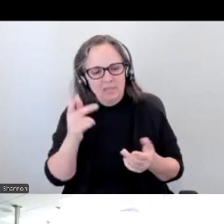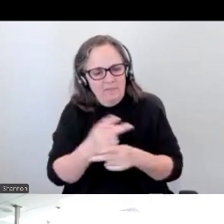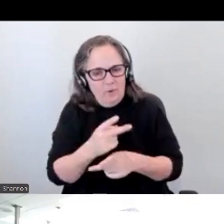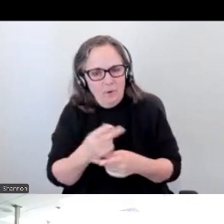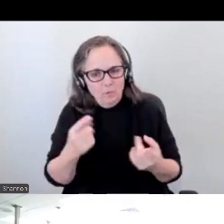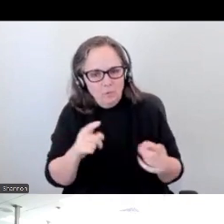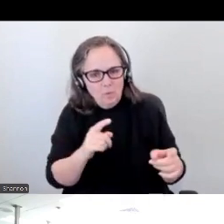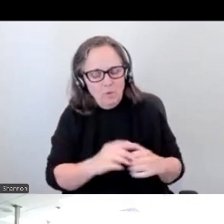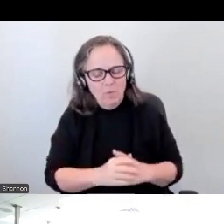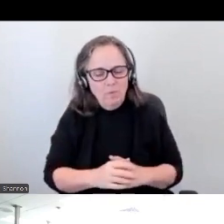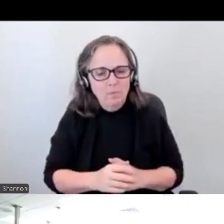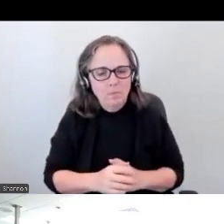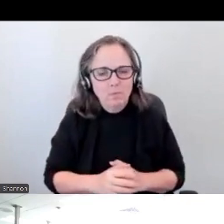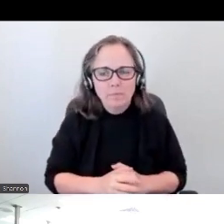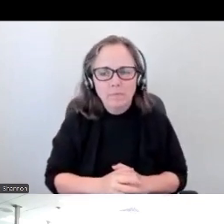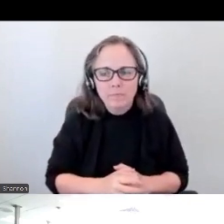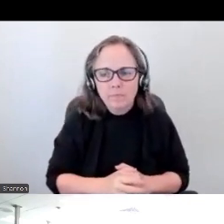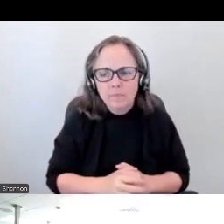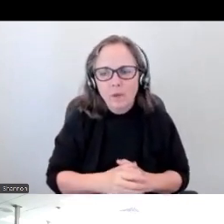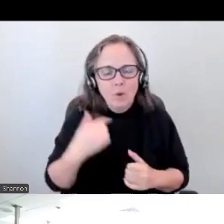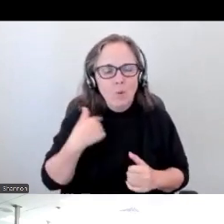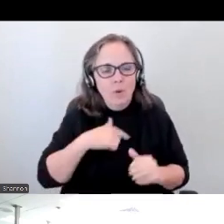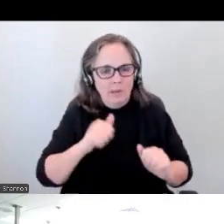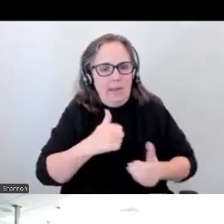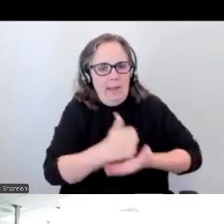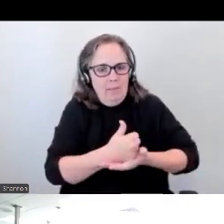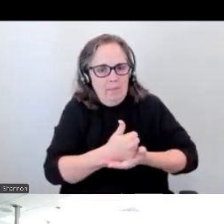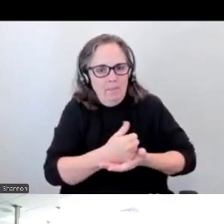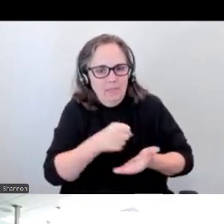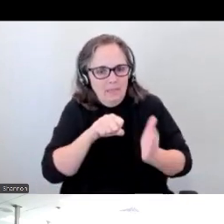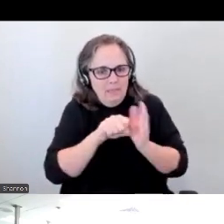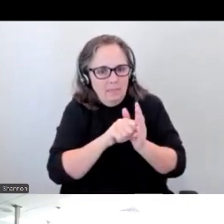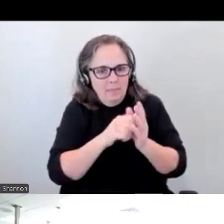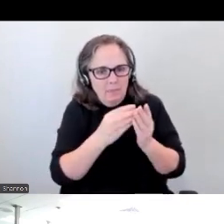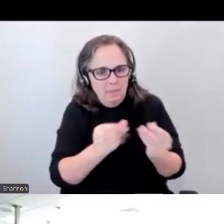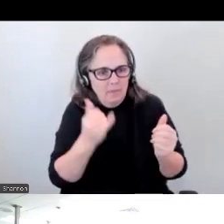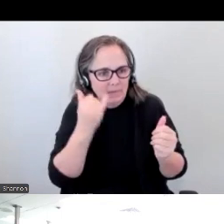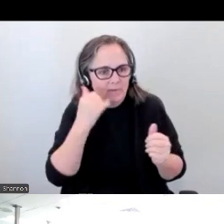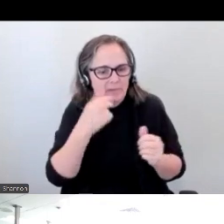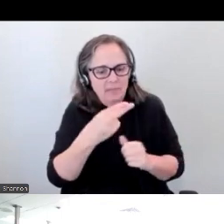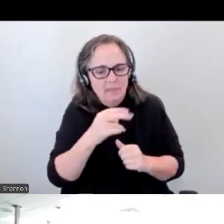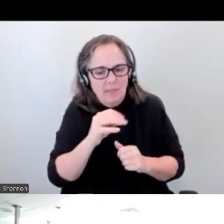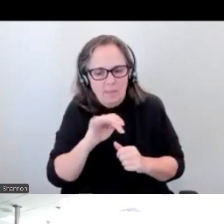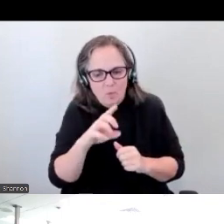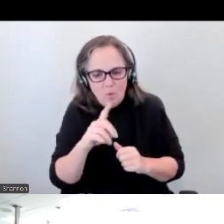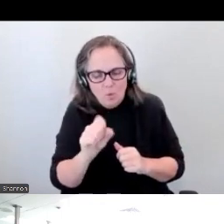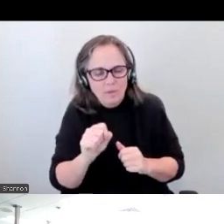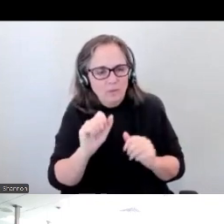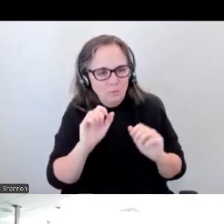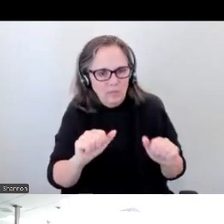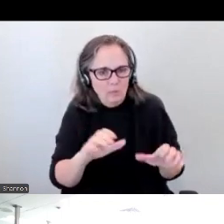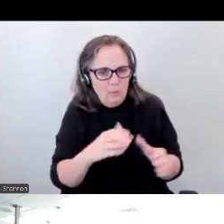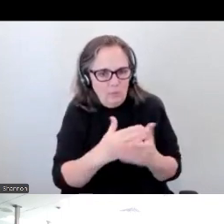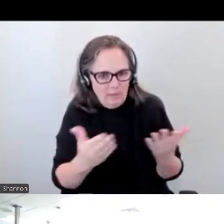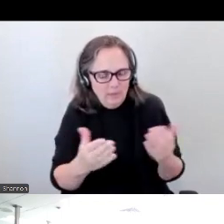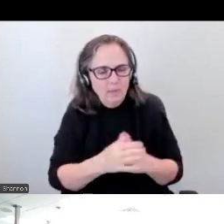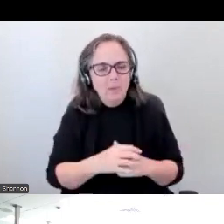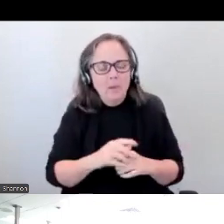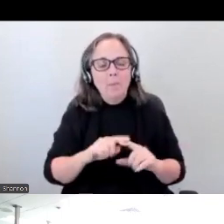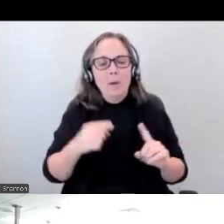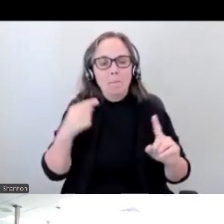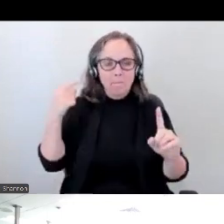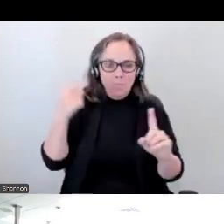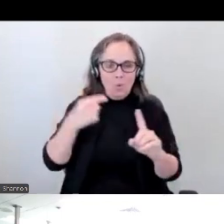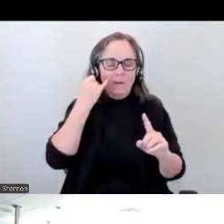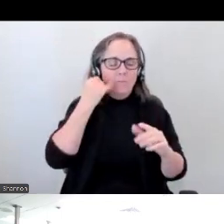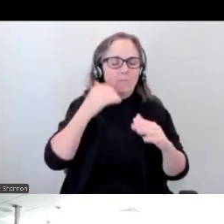you. I mean, either way, we can help you with your symptoms, in terms of if it's hemorrhoids, There's things we can do. But the key is if you're